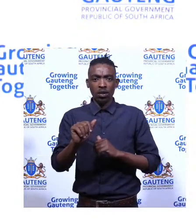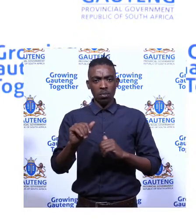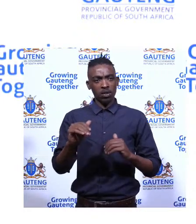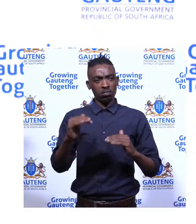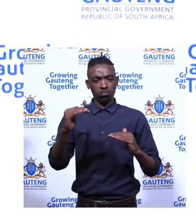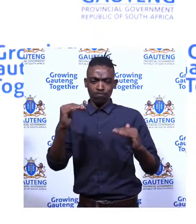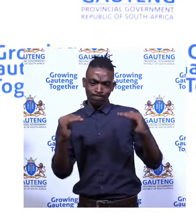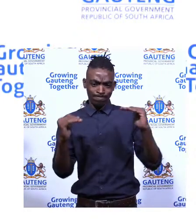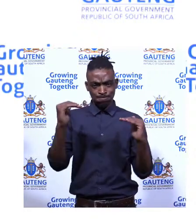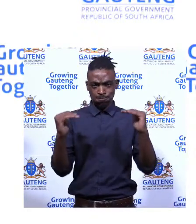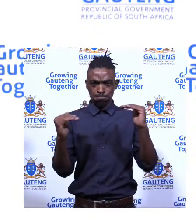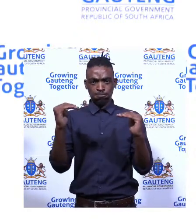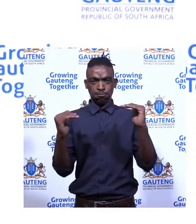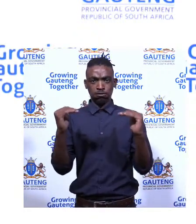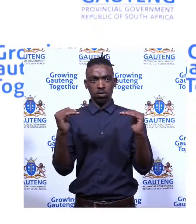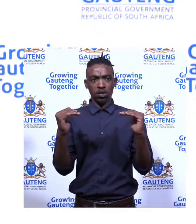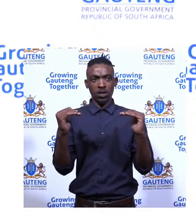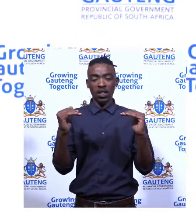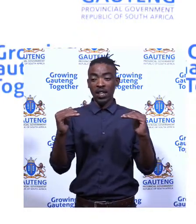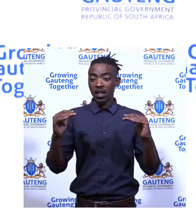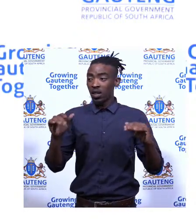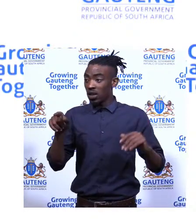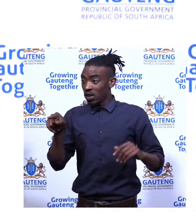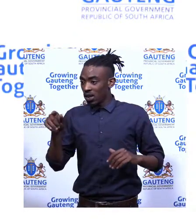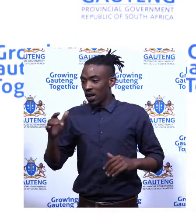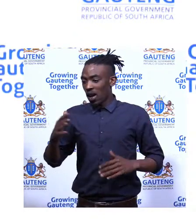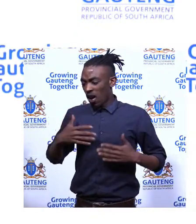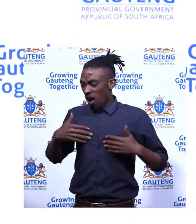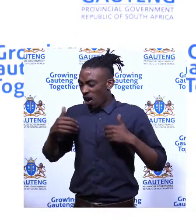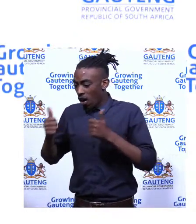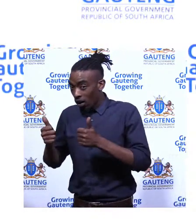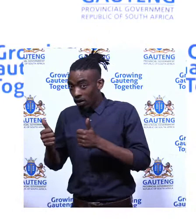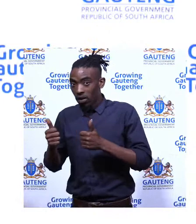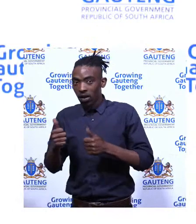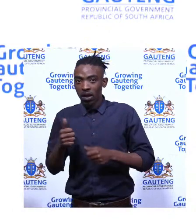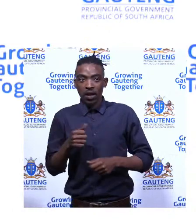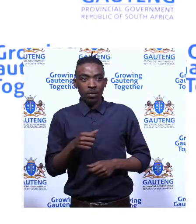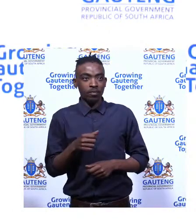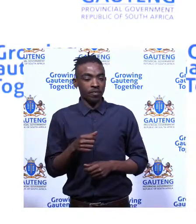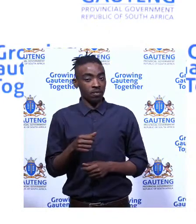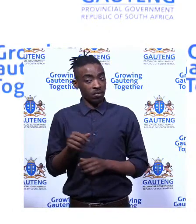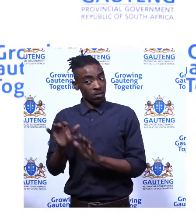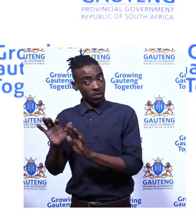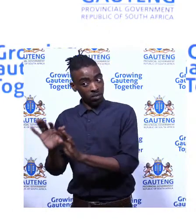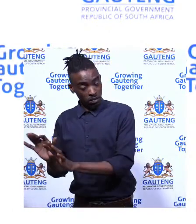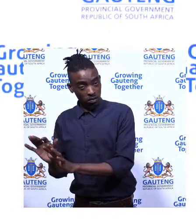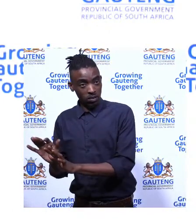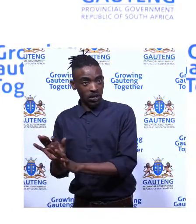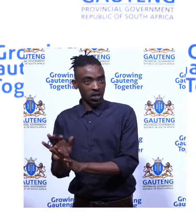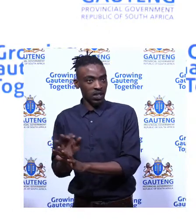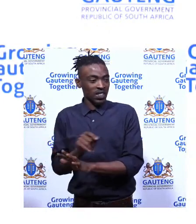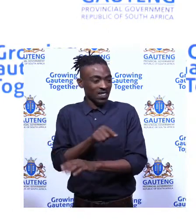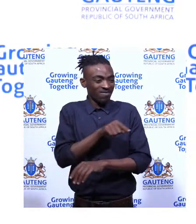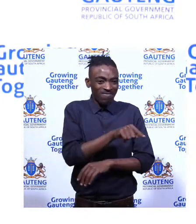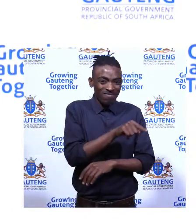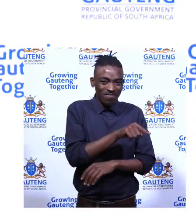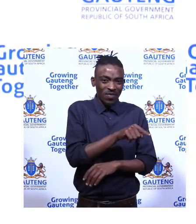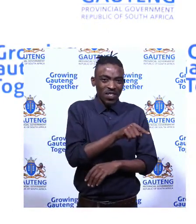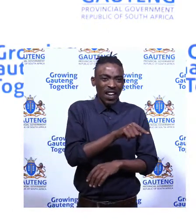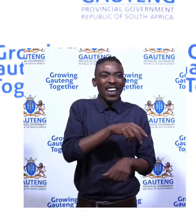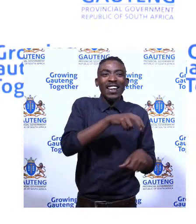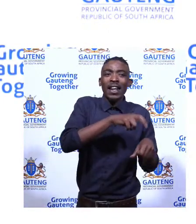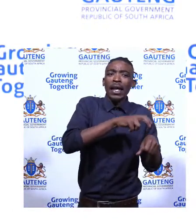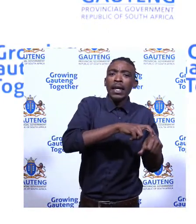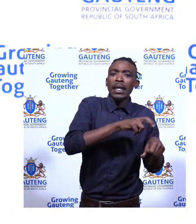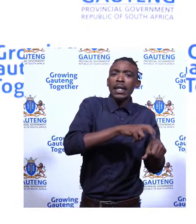We must find the balance between the health and well-being of our people and the need for us